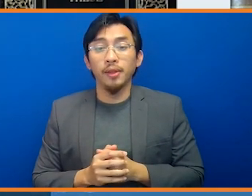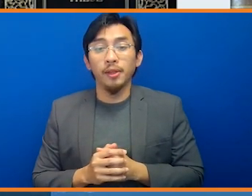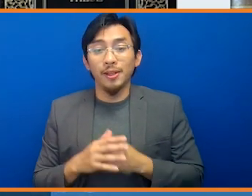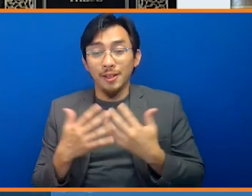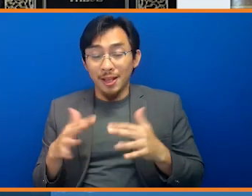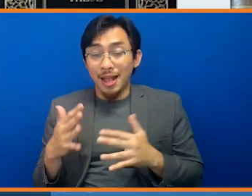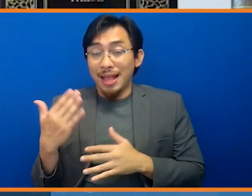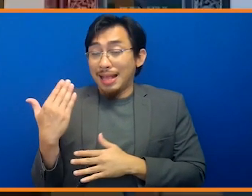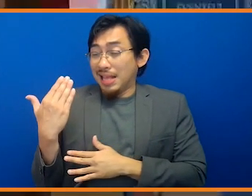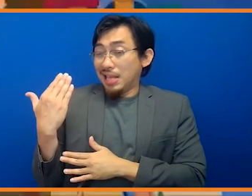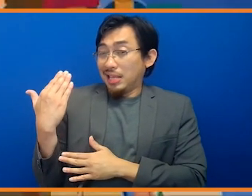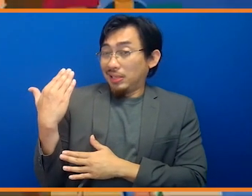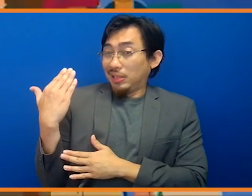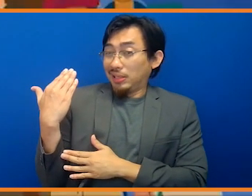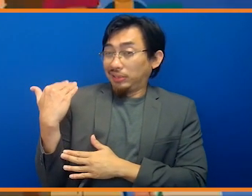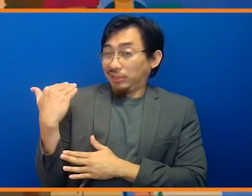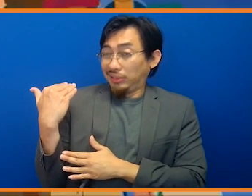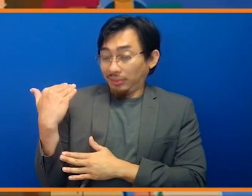Until quite recently,